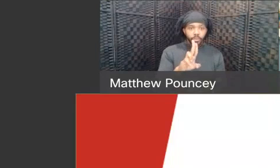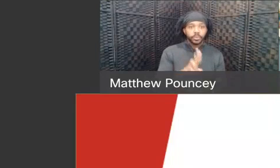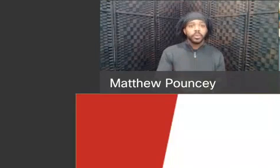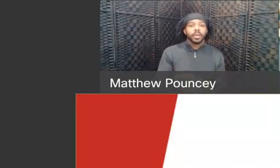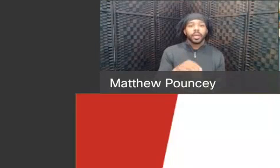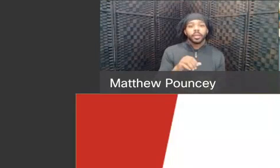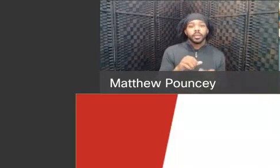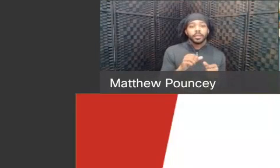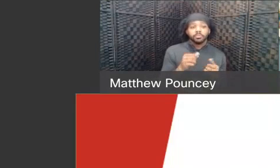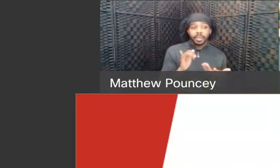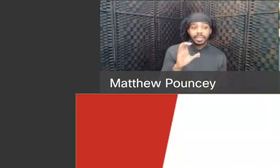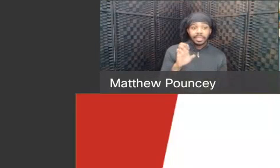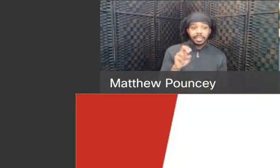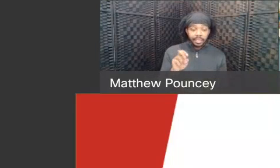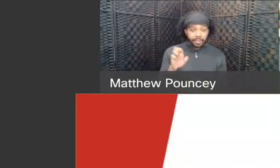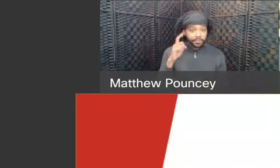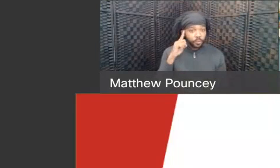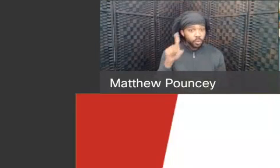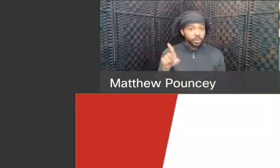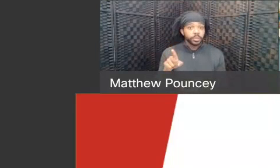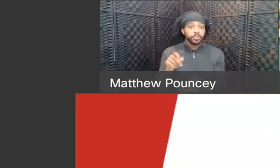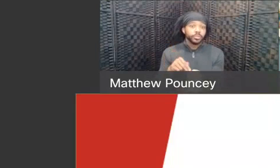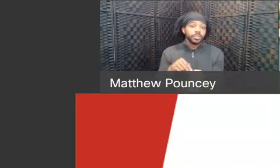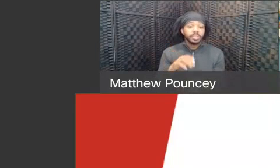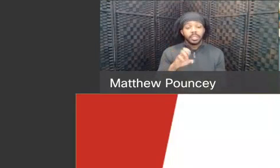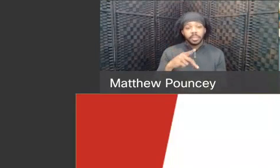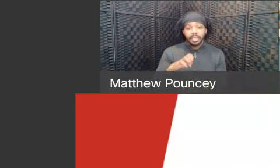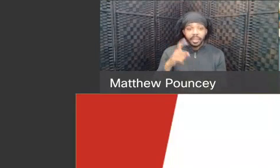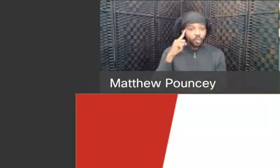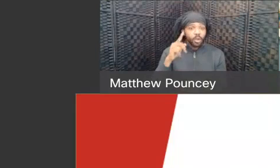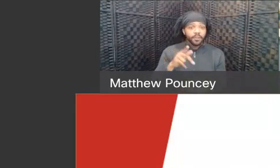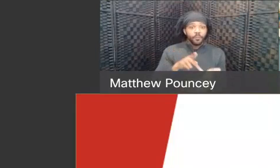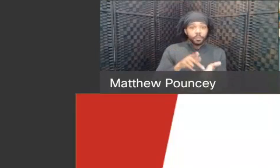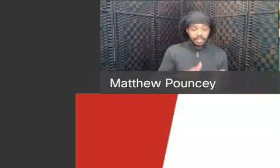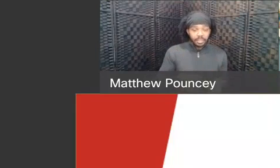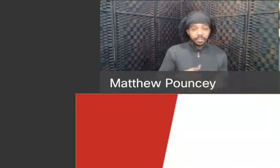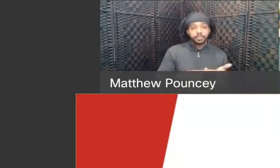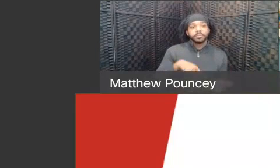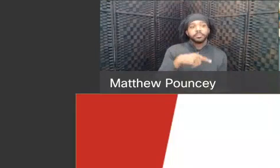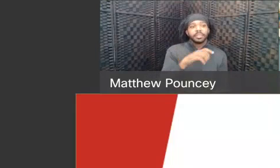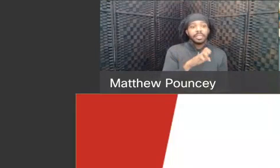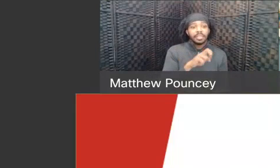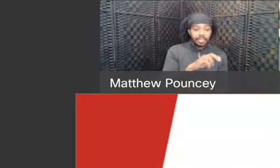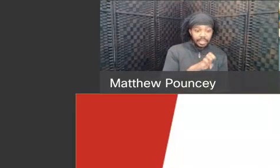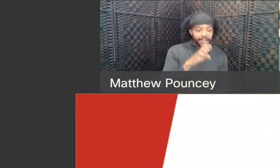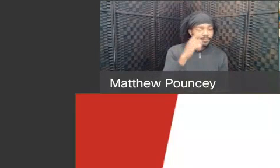for nurses, CPE for pharmacists, and CMEs for medical providers.